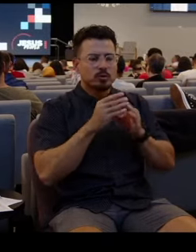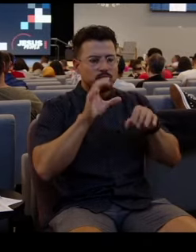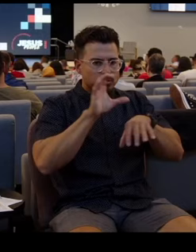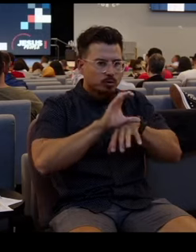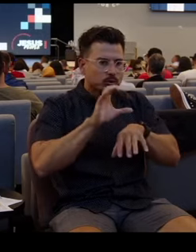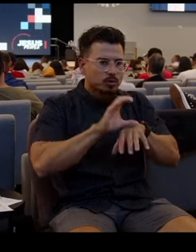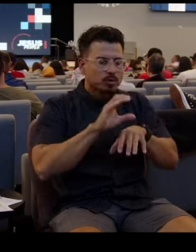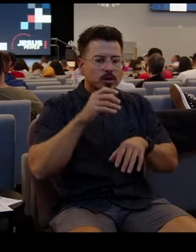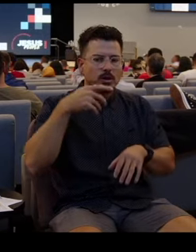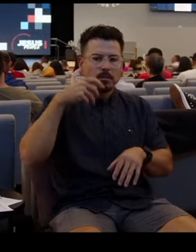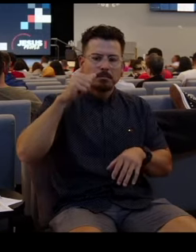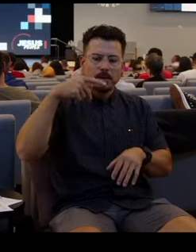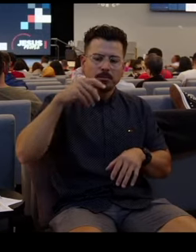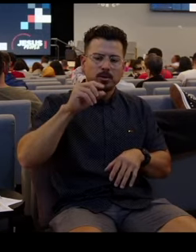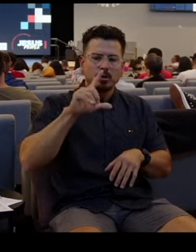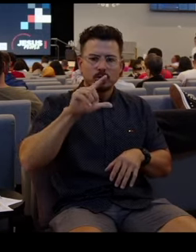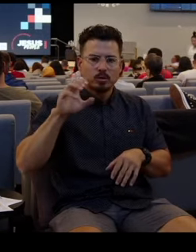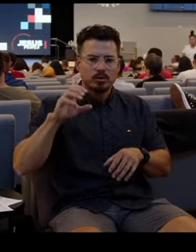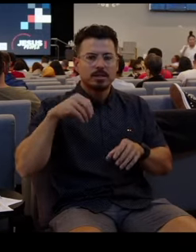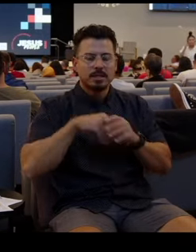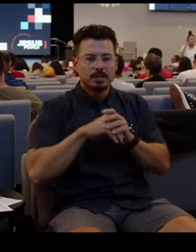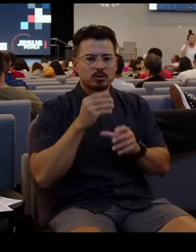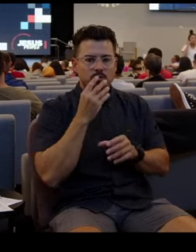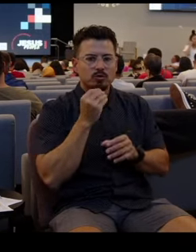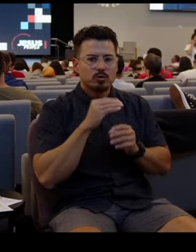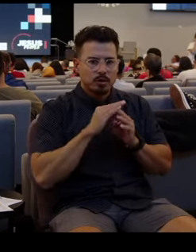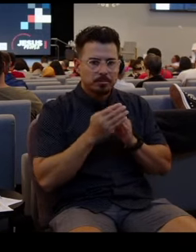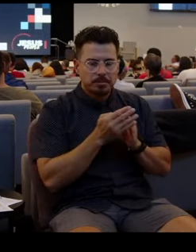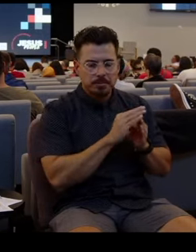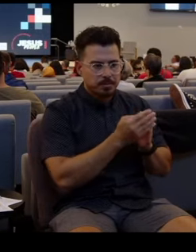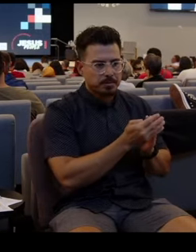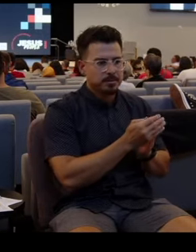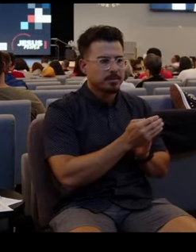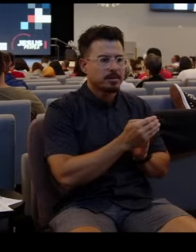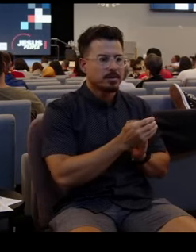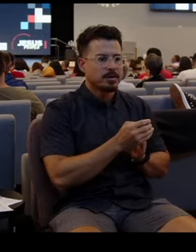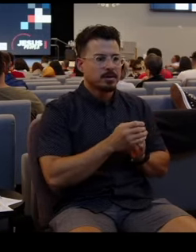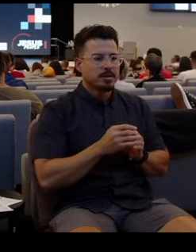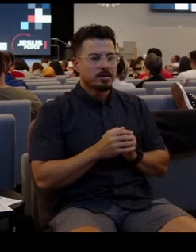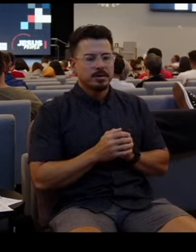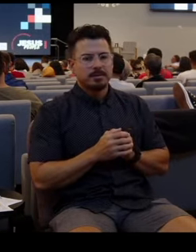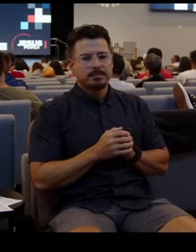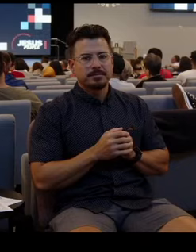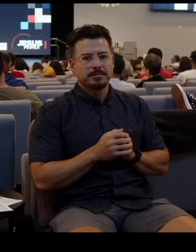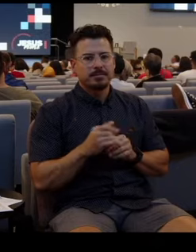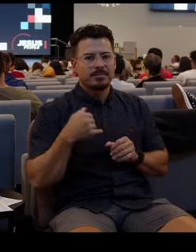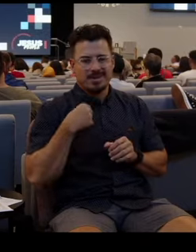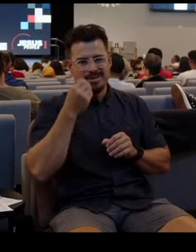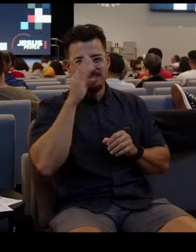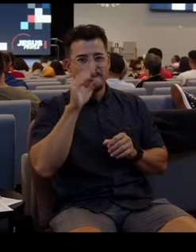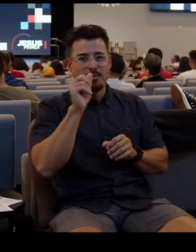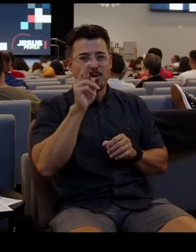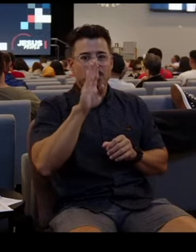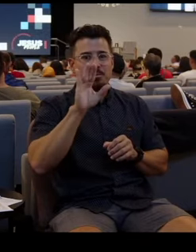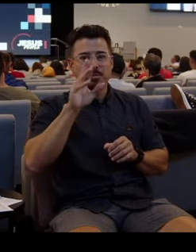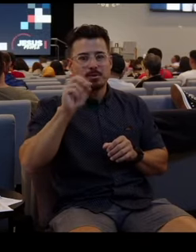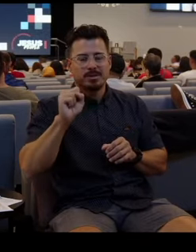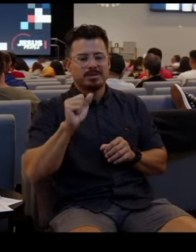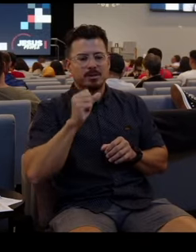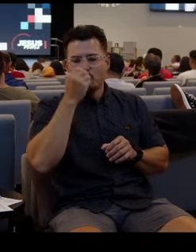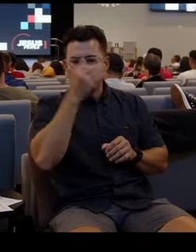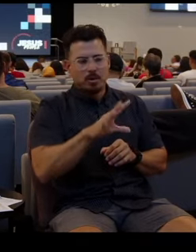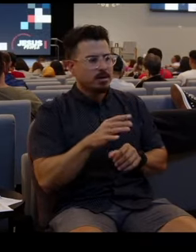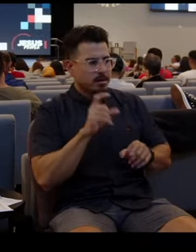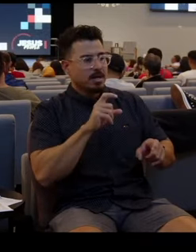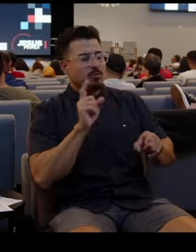and the apostles in Jerusalem, right, when they had that conflict. They didn't just say, blow them off. I don't care what Jerusalem does. This is what we do. No, he